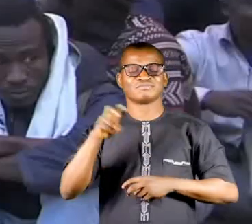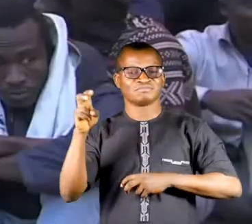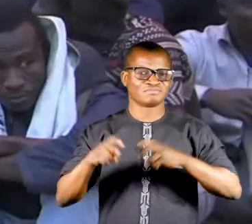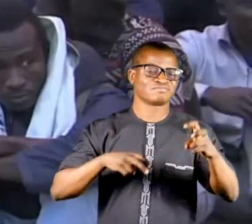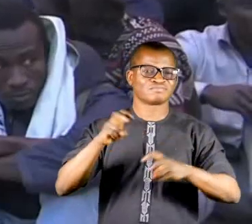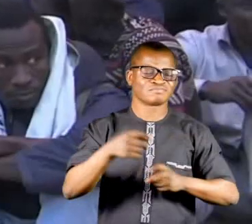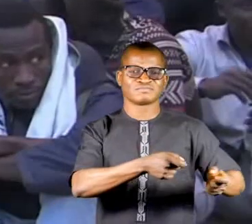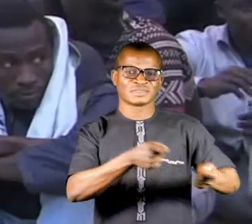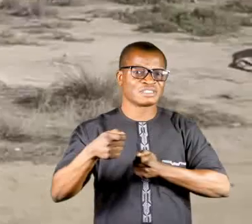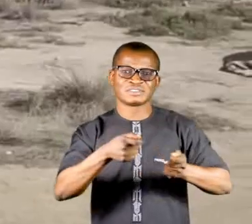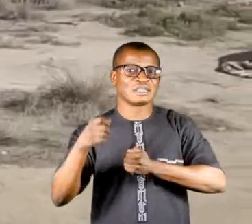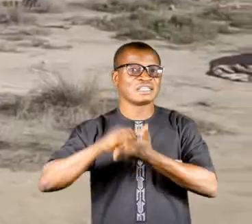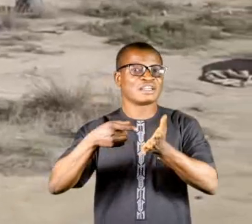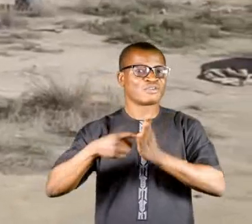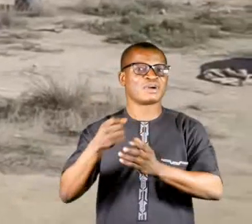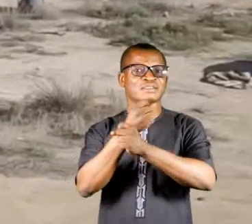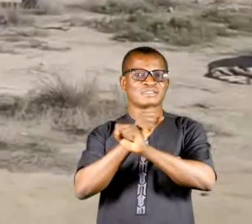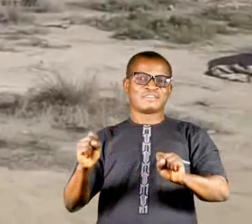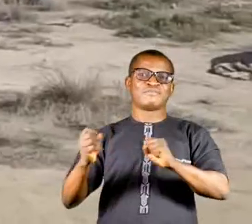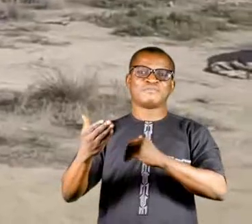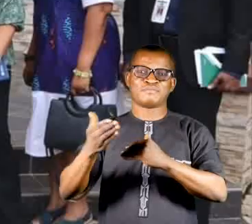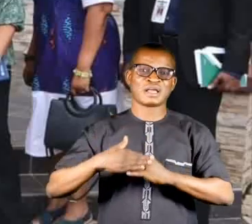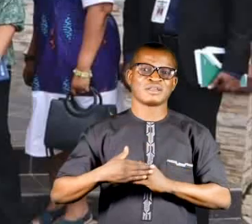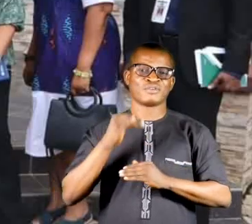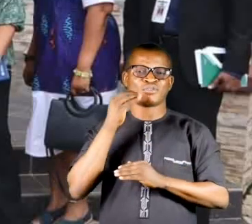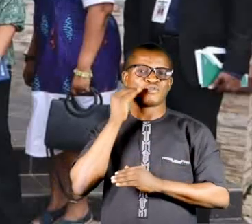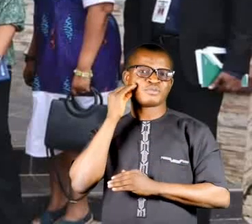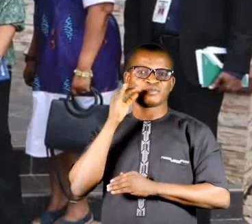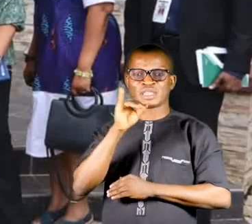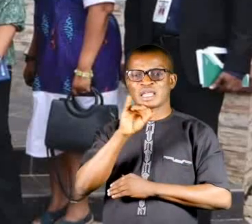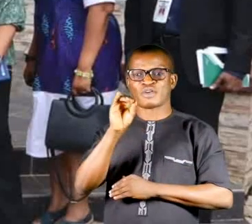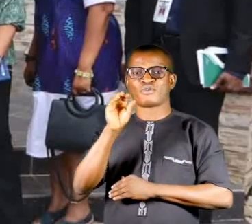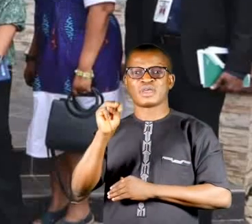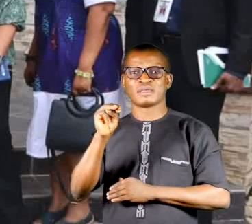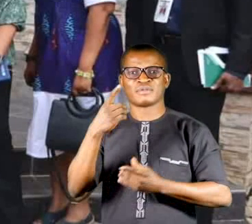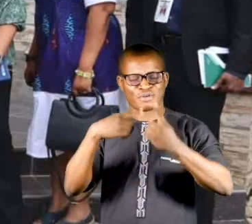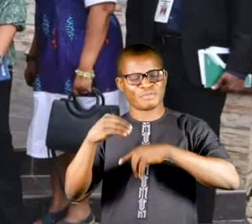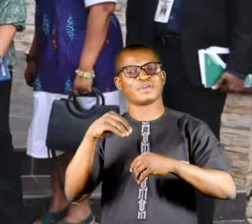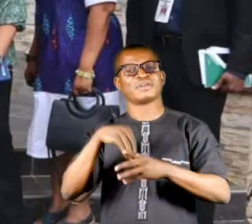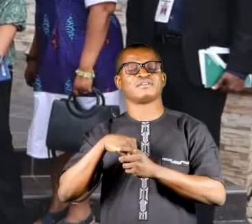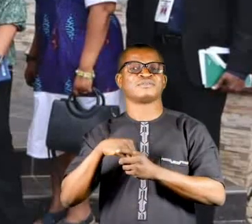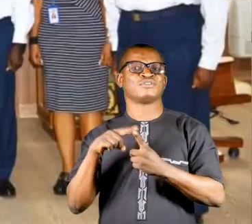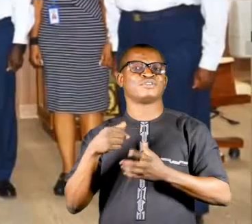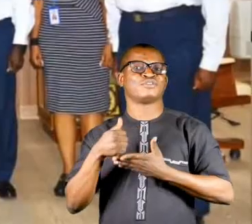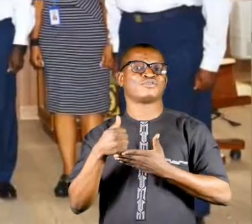to be rescued and repatriated and back home. IOM came through for the country.